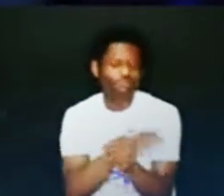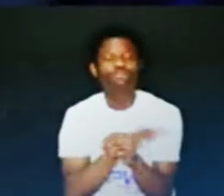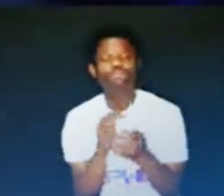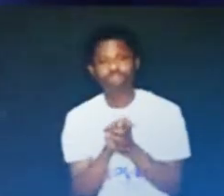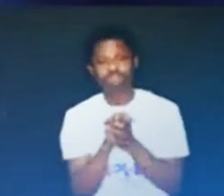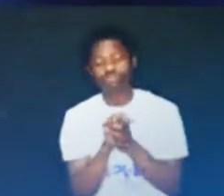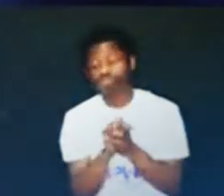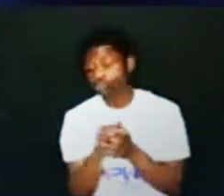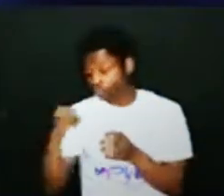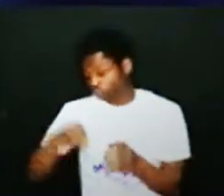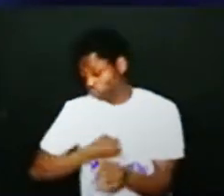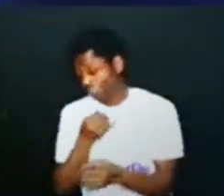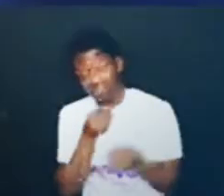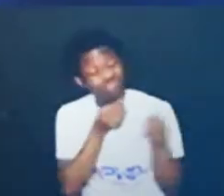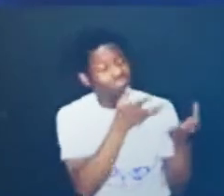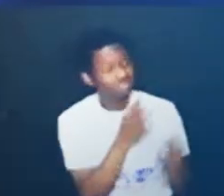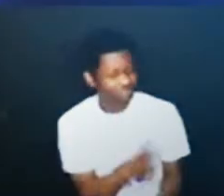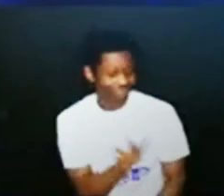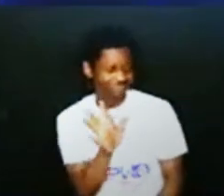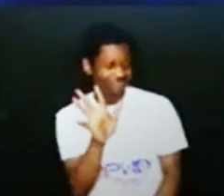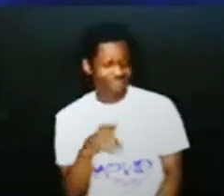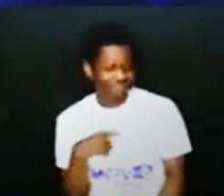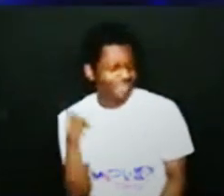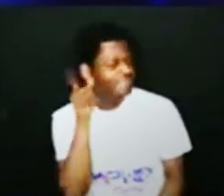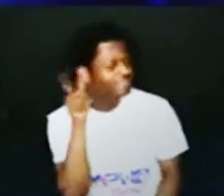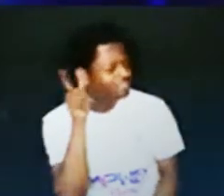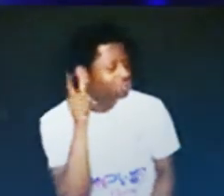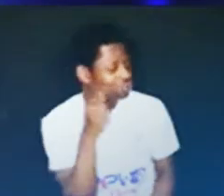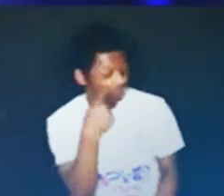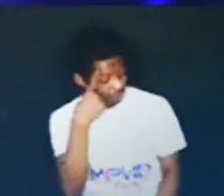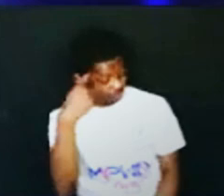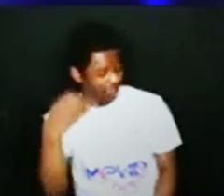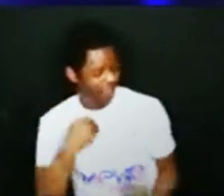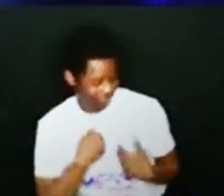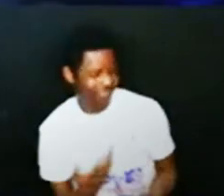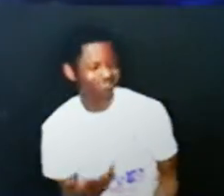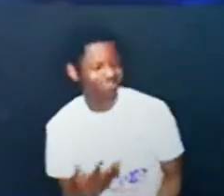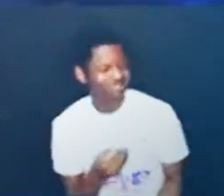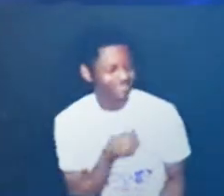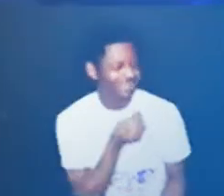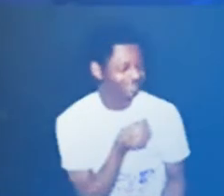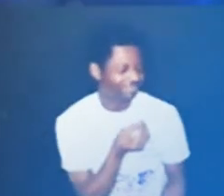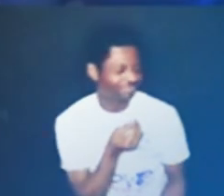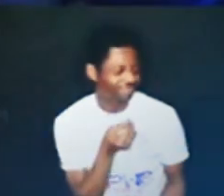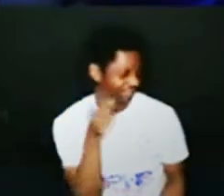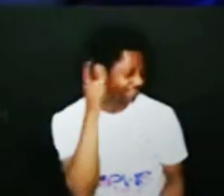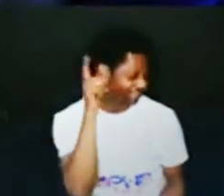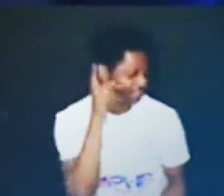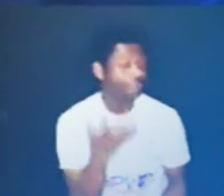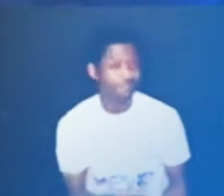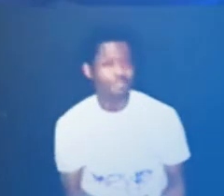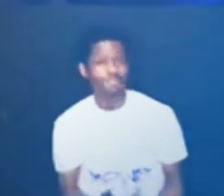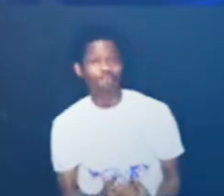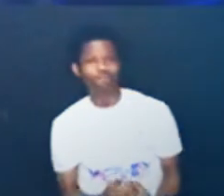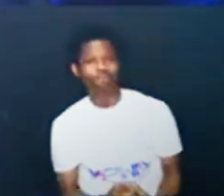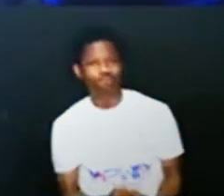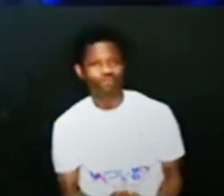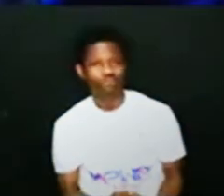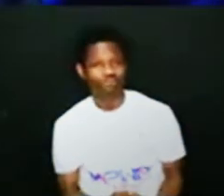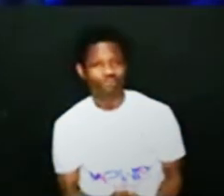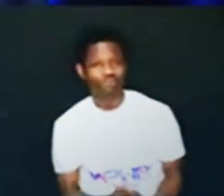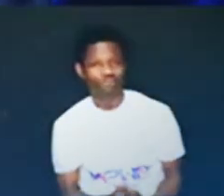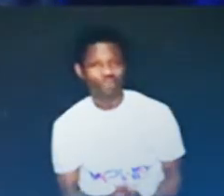Now he said to them, listen to this dream I had. Catch them one say muntie daya maso yi. We